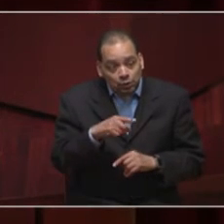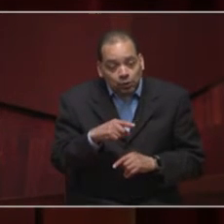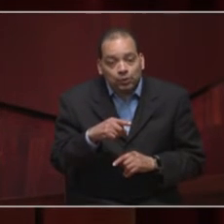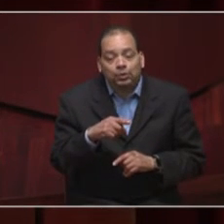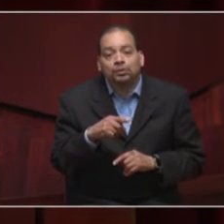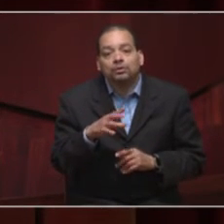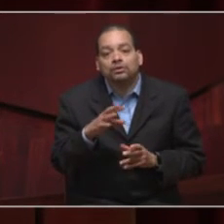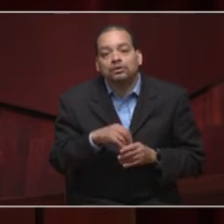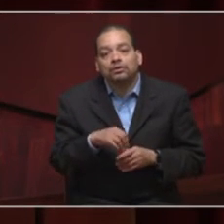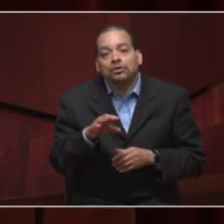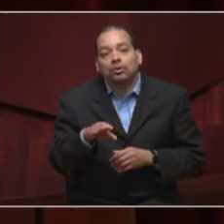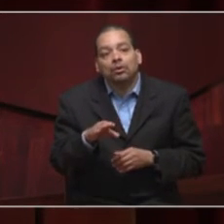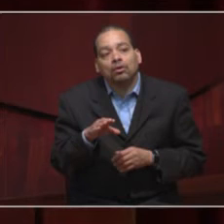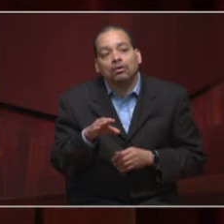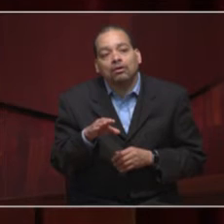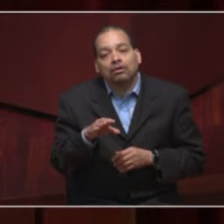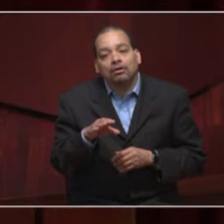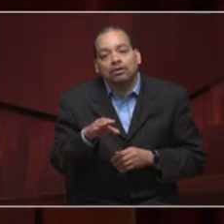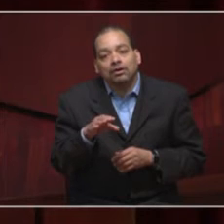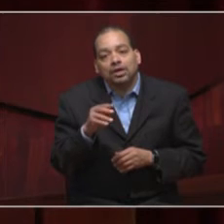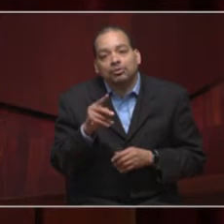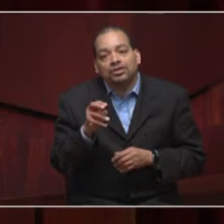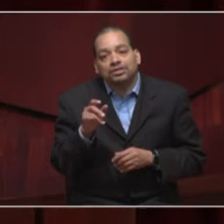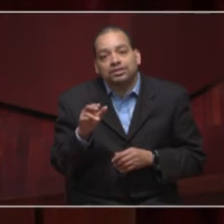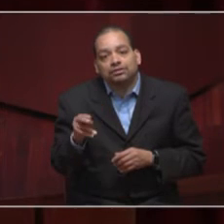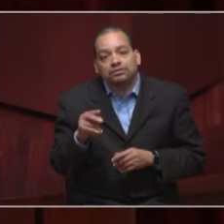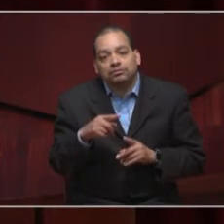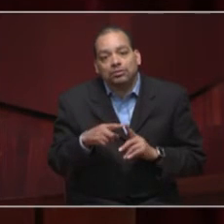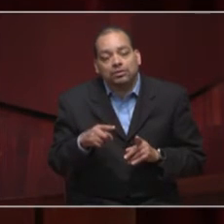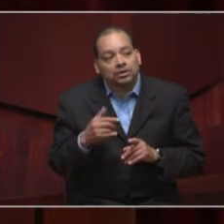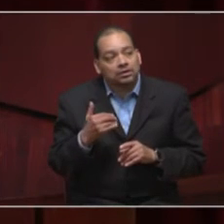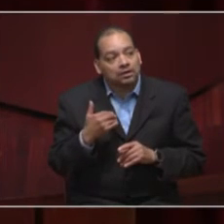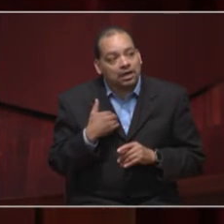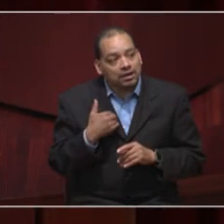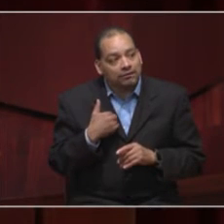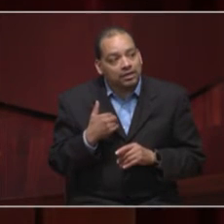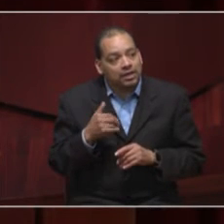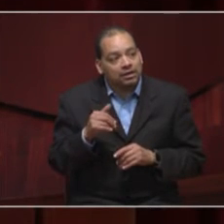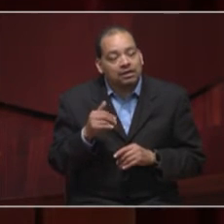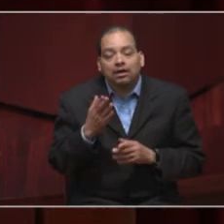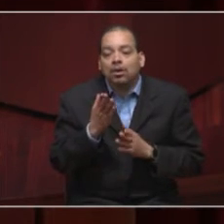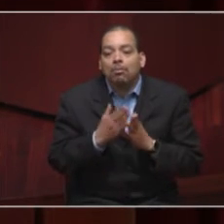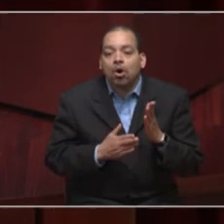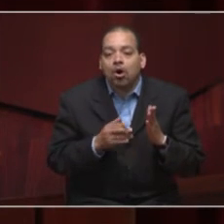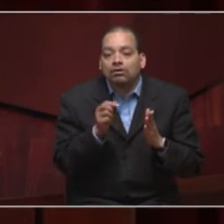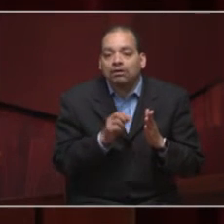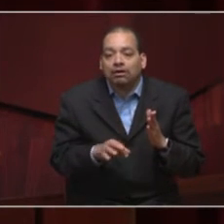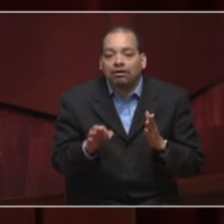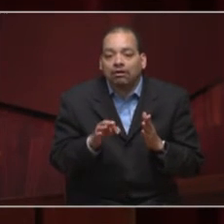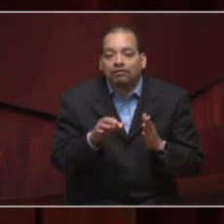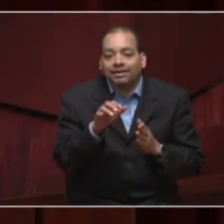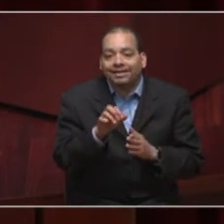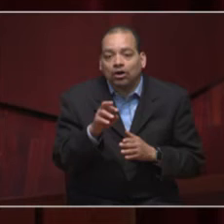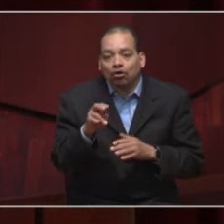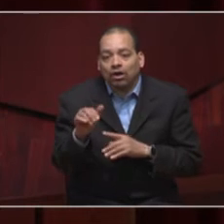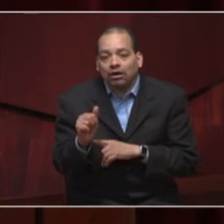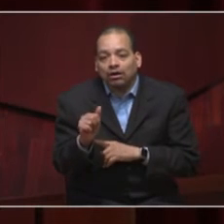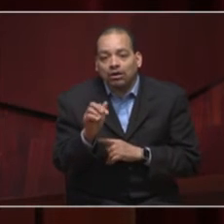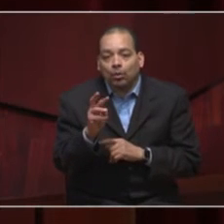your presentation, but is there a part in the ERA website that shows what are the